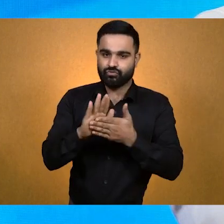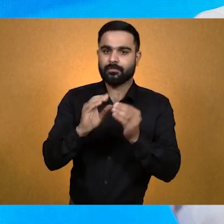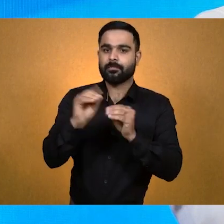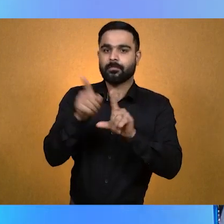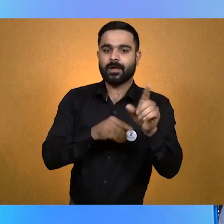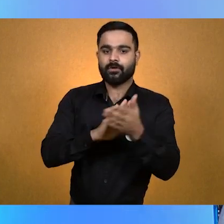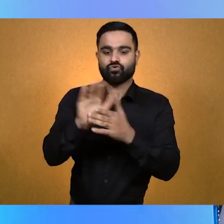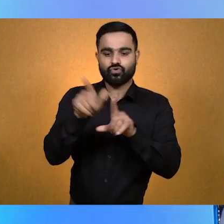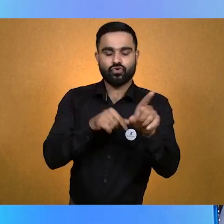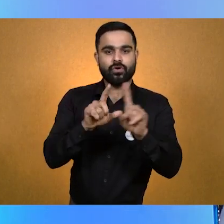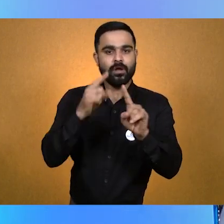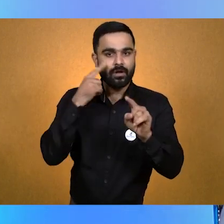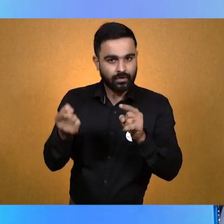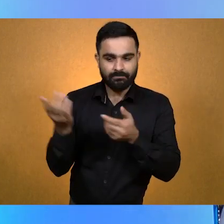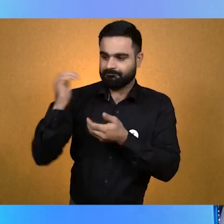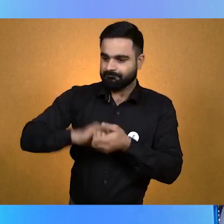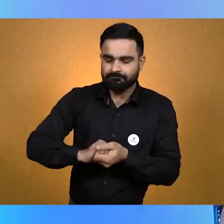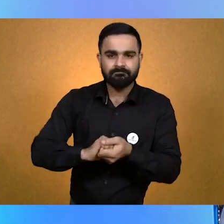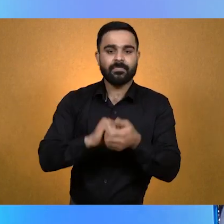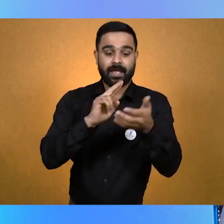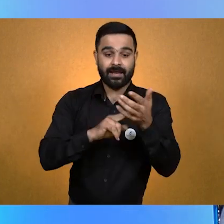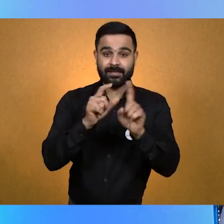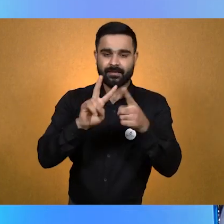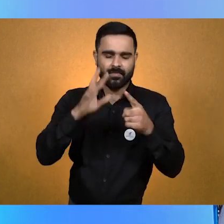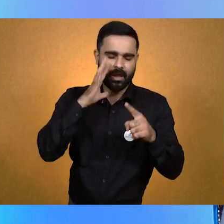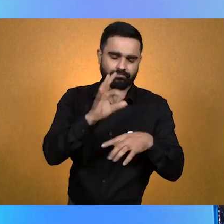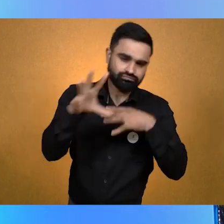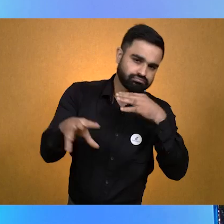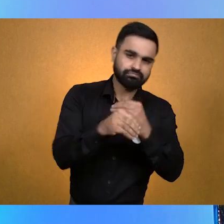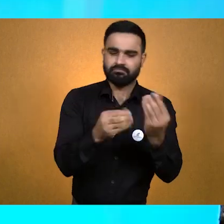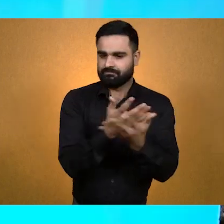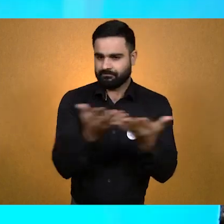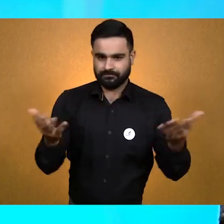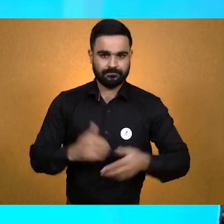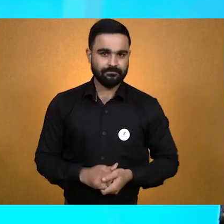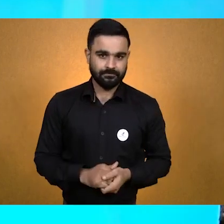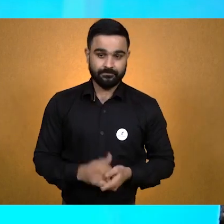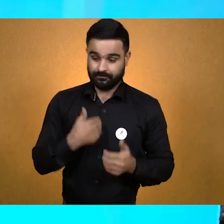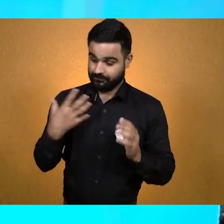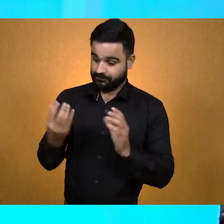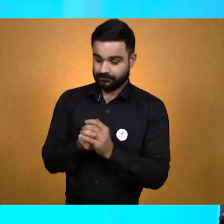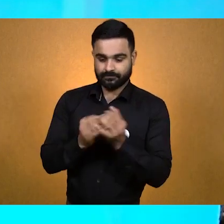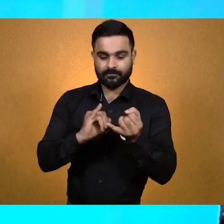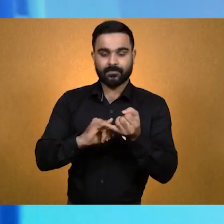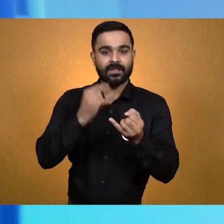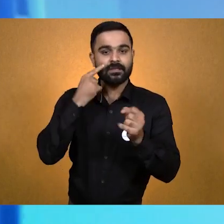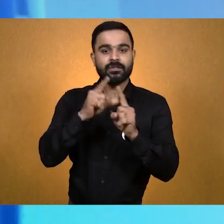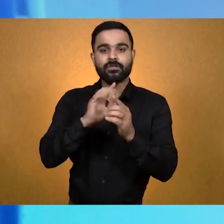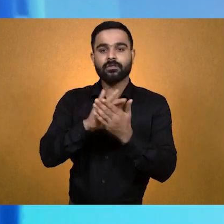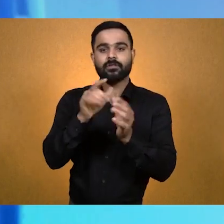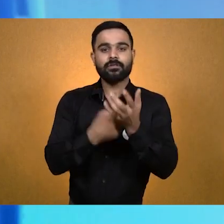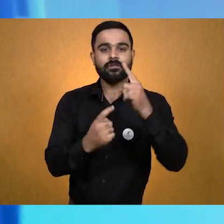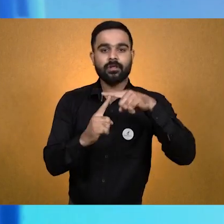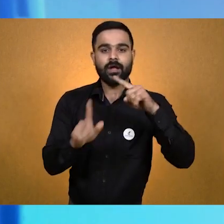with NDTV as critical partners as well in all of this. Hamare saath hain Siddharth Upadhyay, president